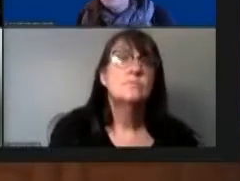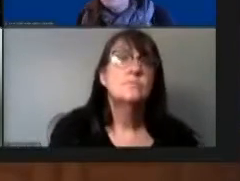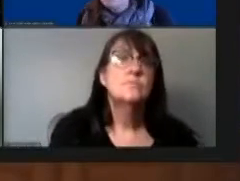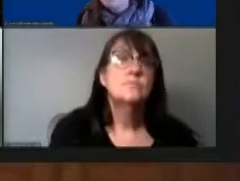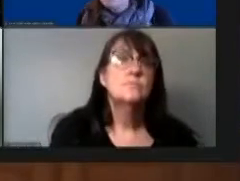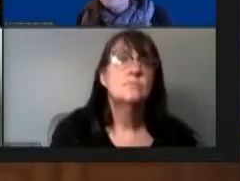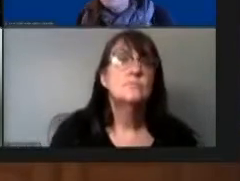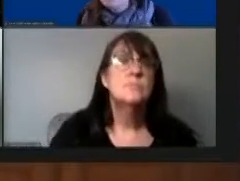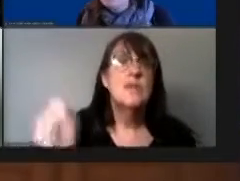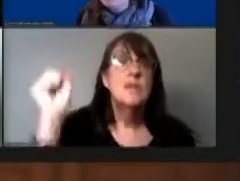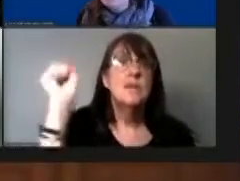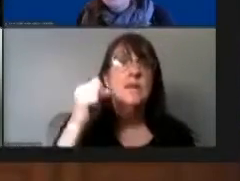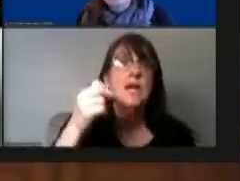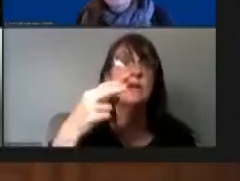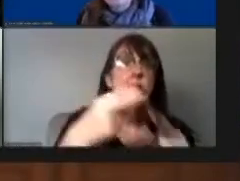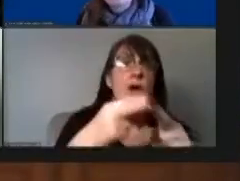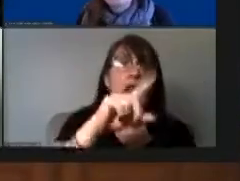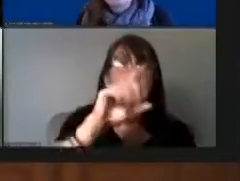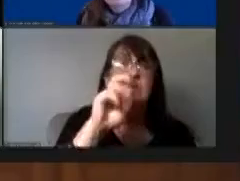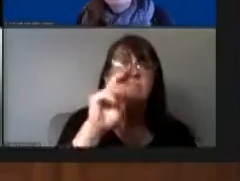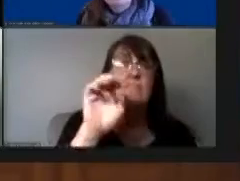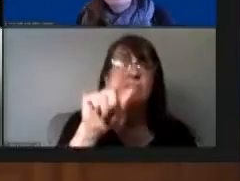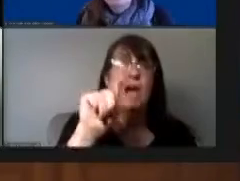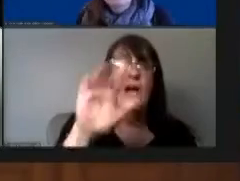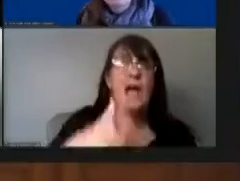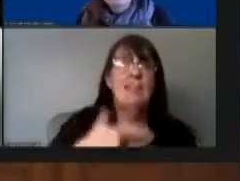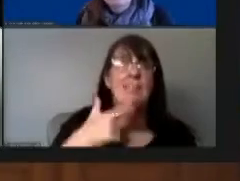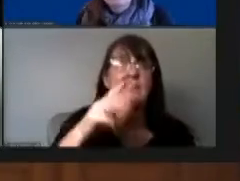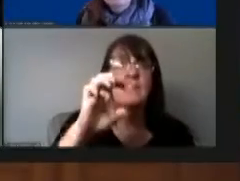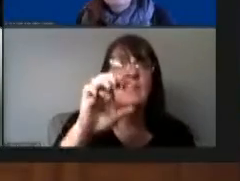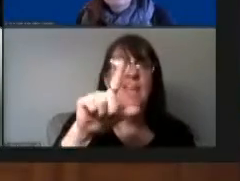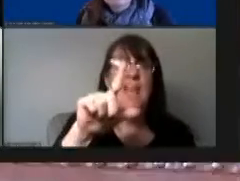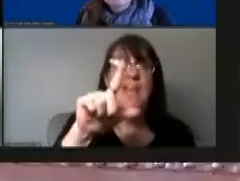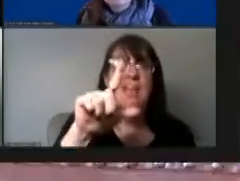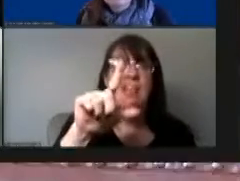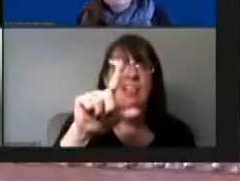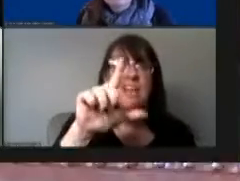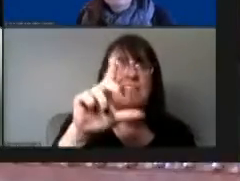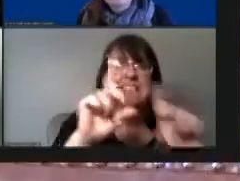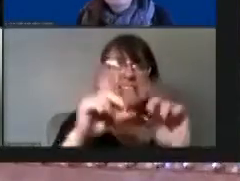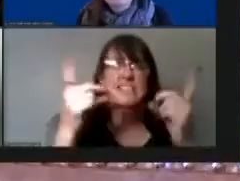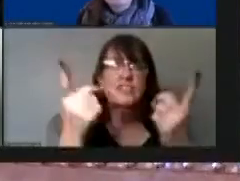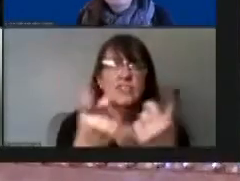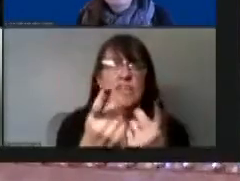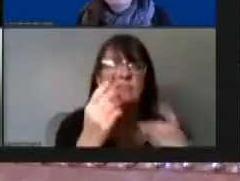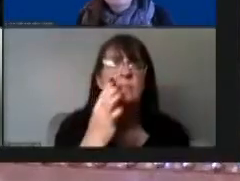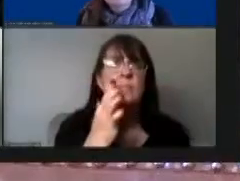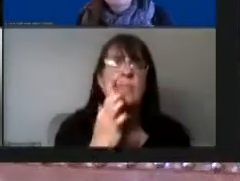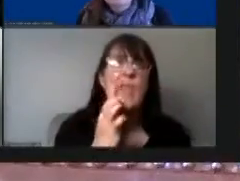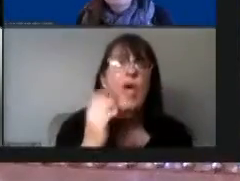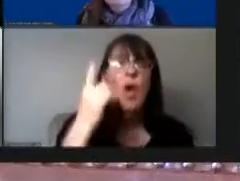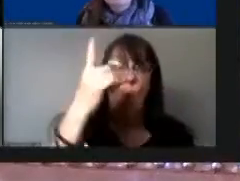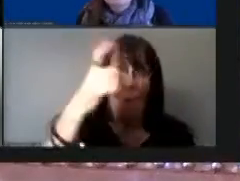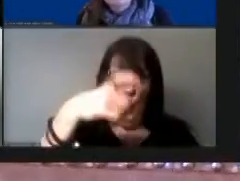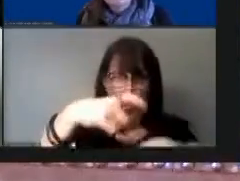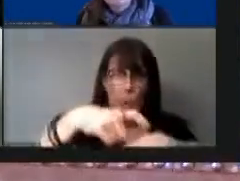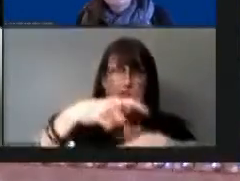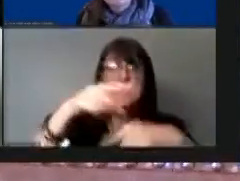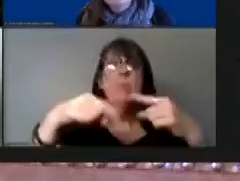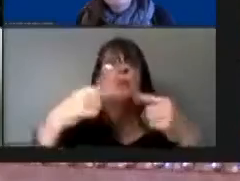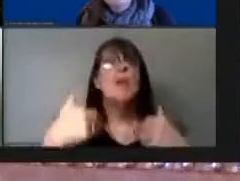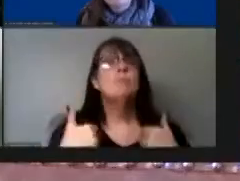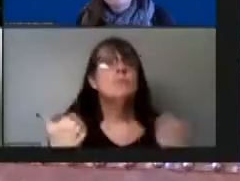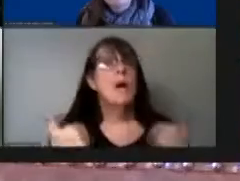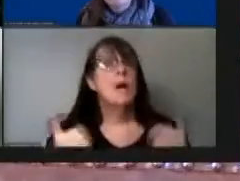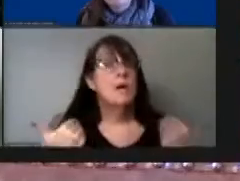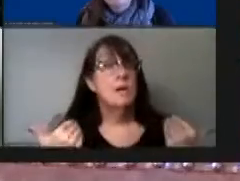My name is Yvonne F. Brown. I live in the Hill District. At one time when I was younger, I